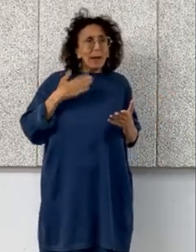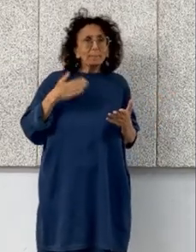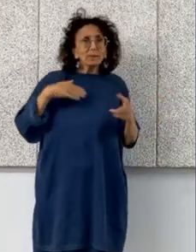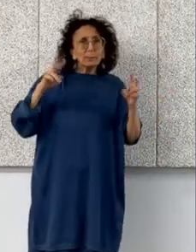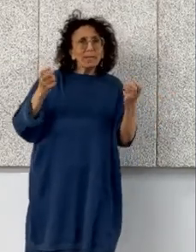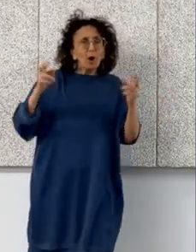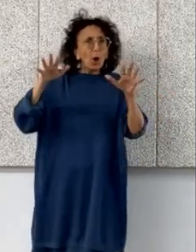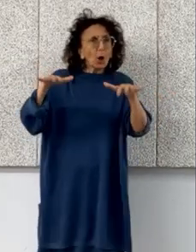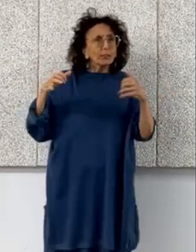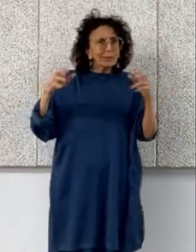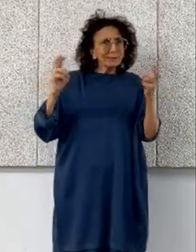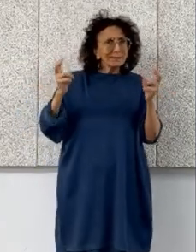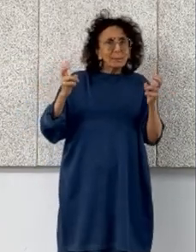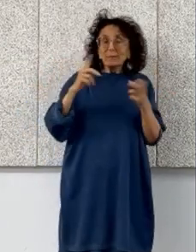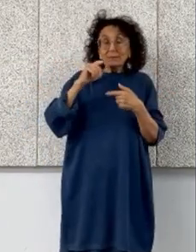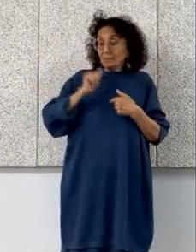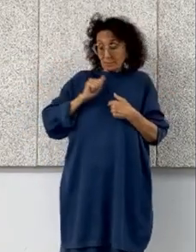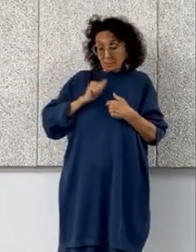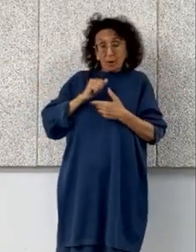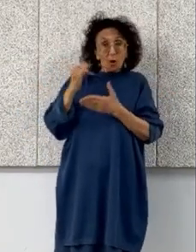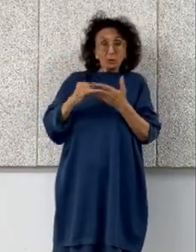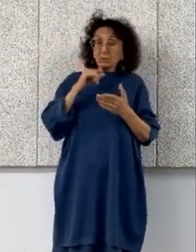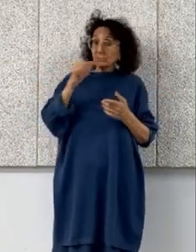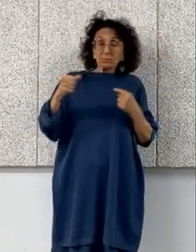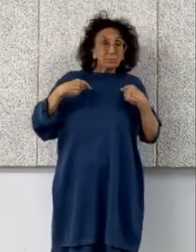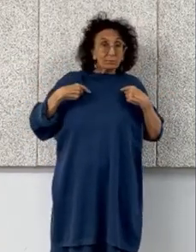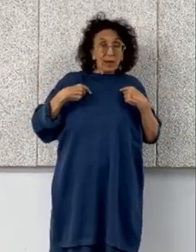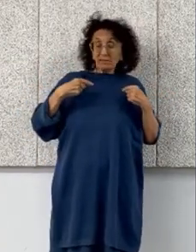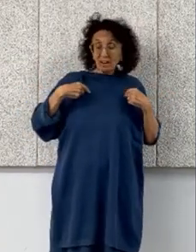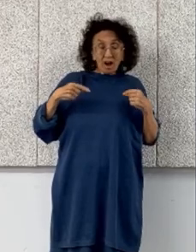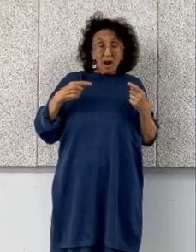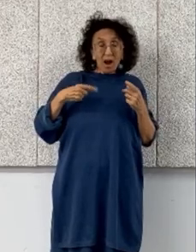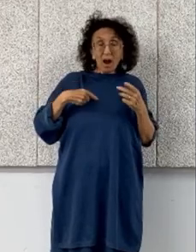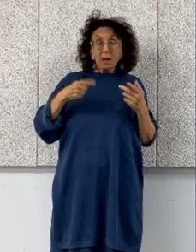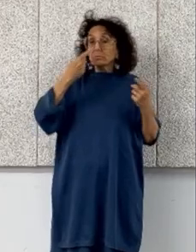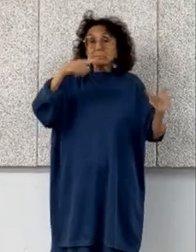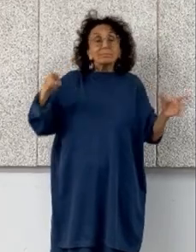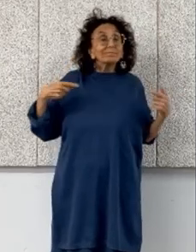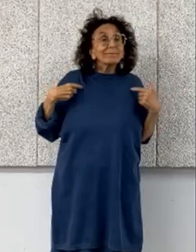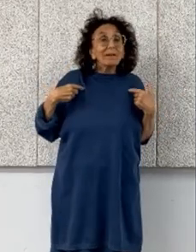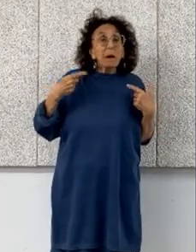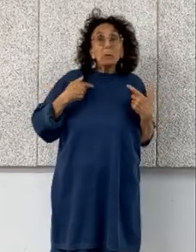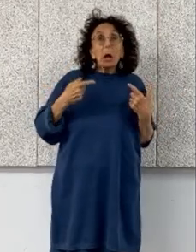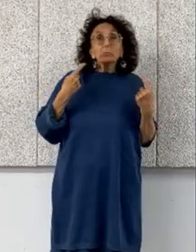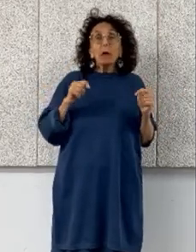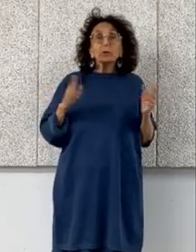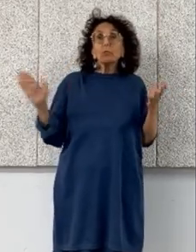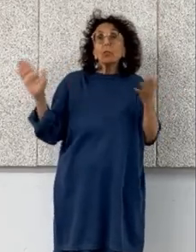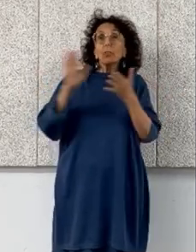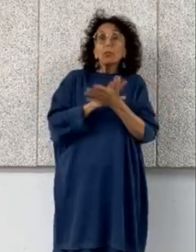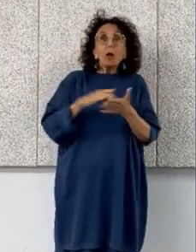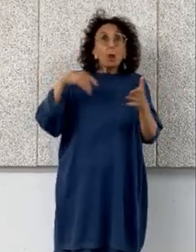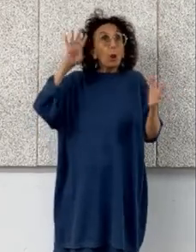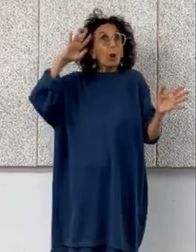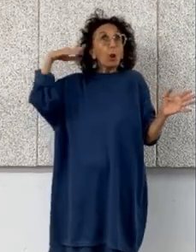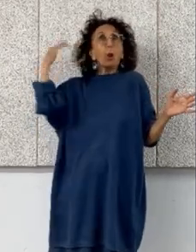my way of saying like I'm not an artist, and like that is totally okay. It's not what I'm trying to be. That's not my goal in